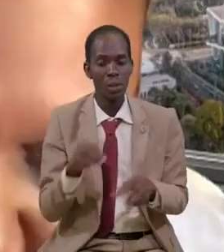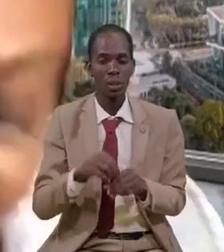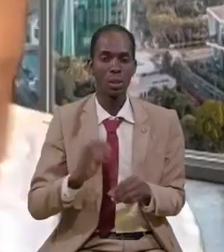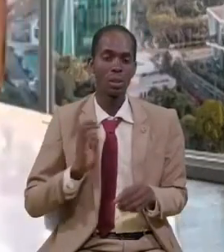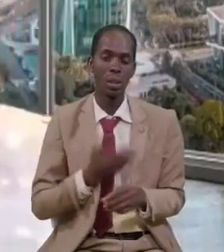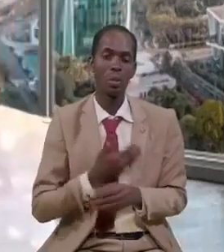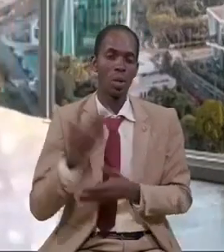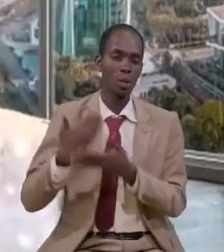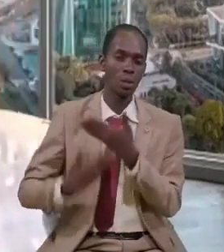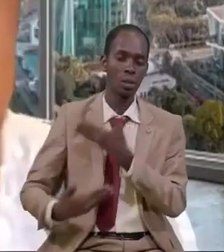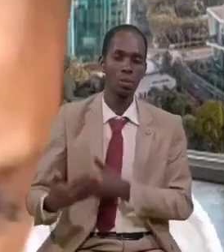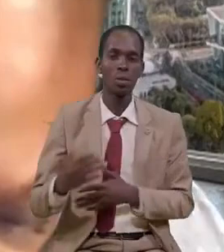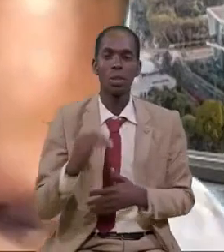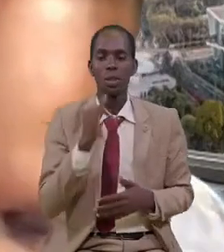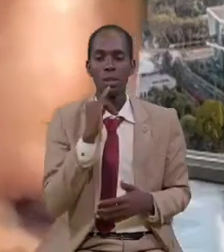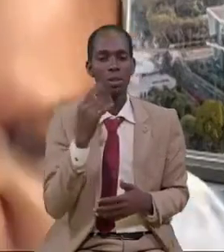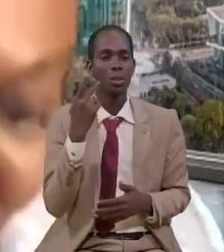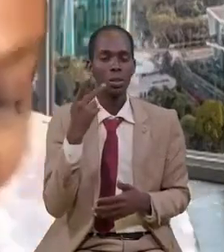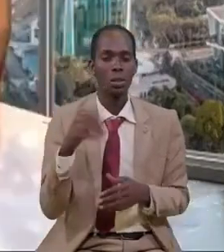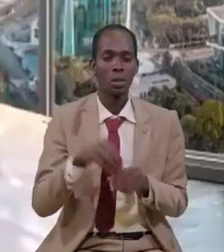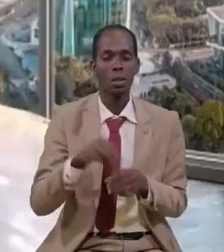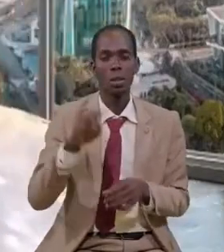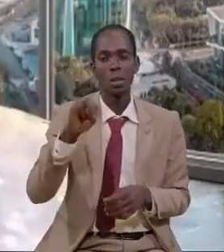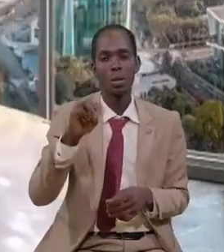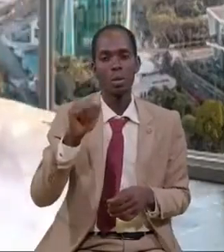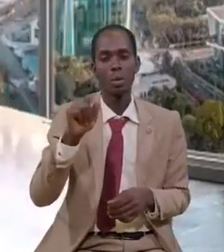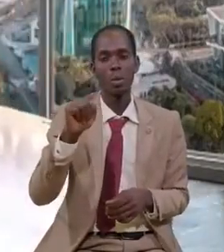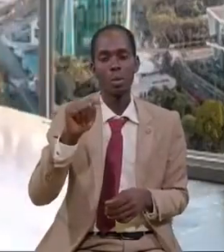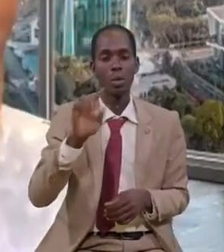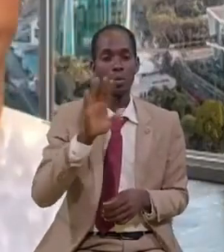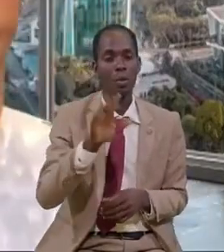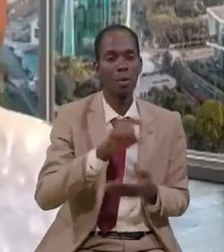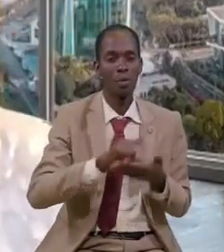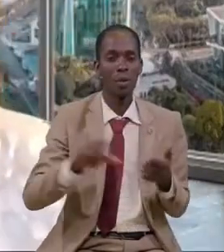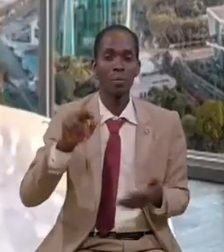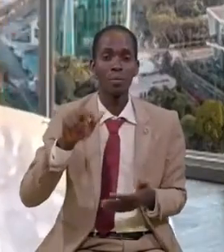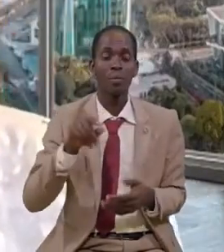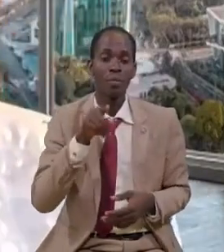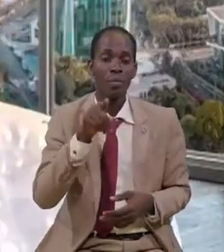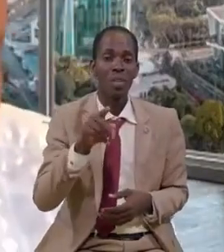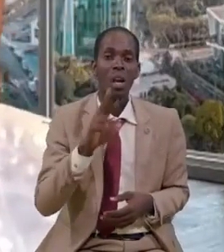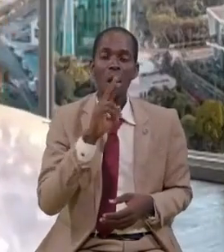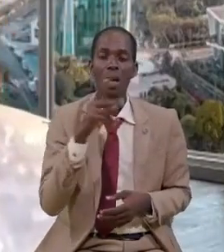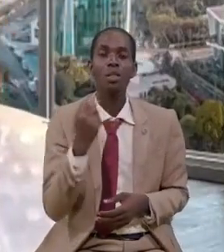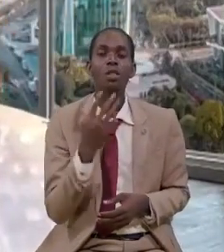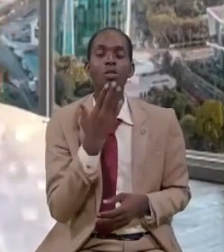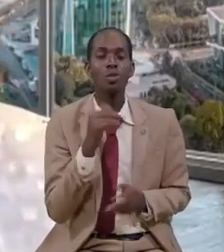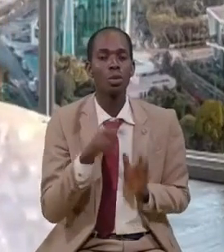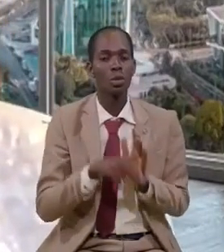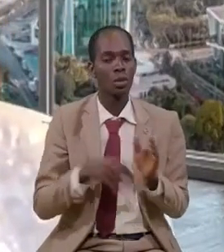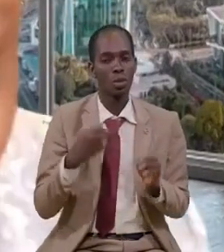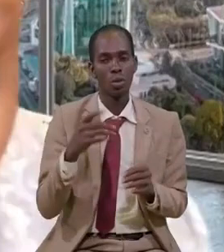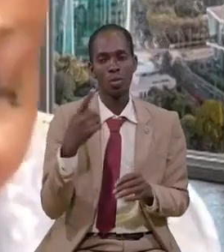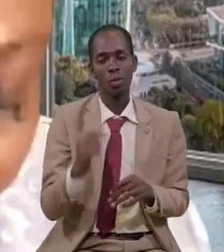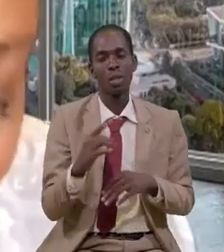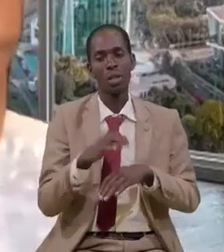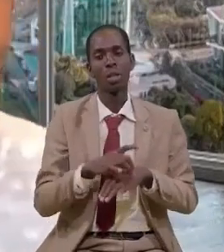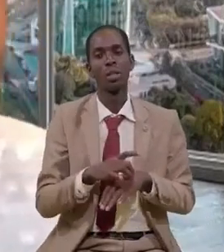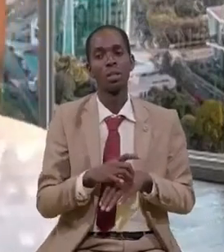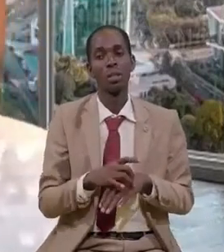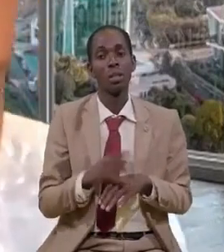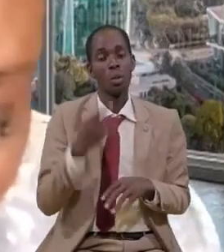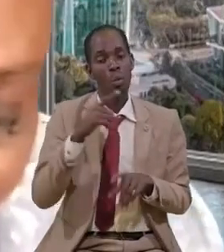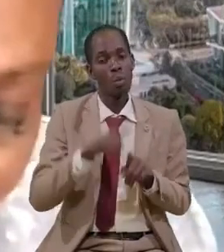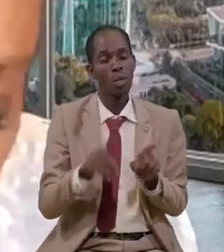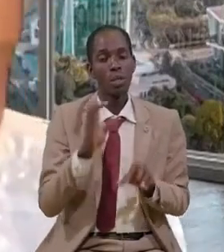Matthew chapter 5, verse 13, it says, "Ye are the salt of the earth. But if the salt has lost